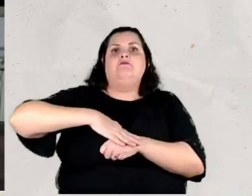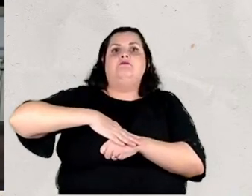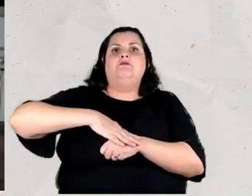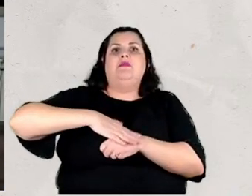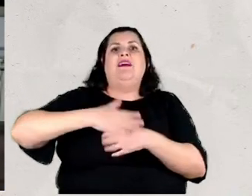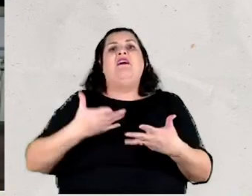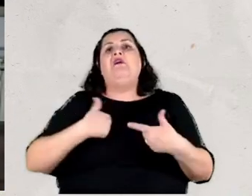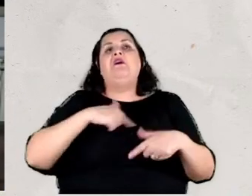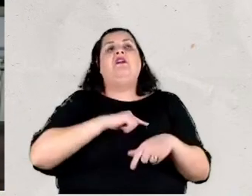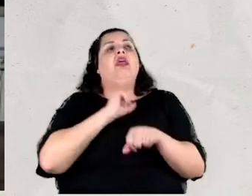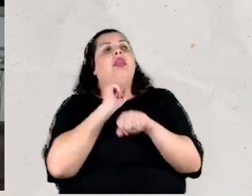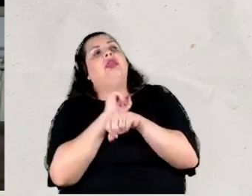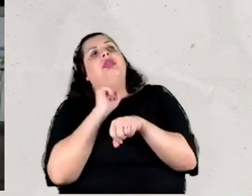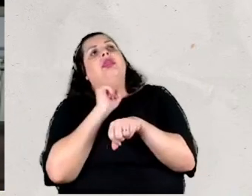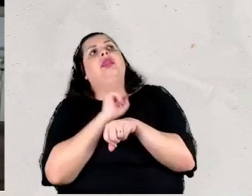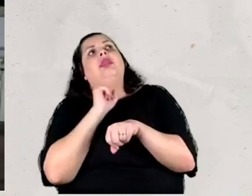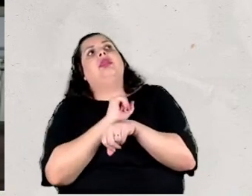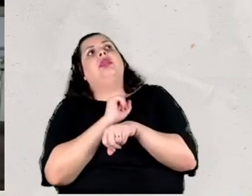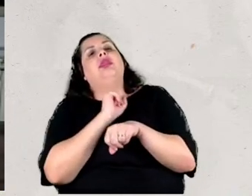Yeah.